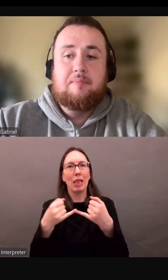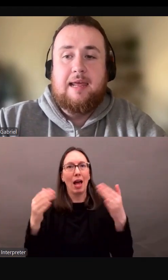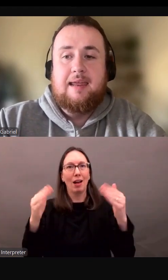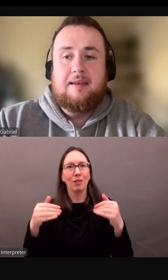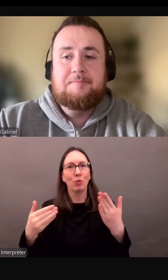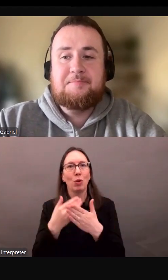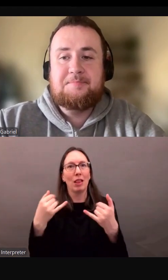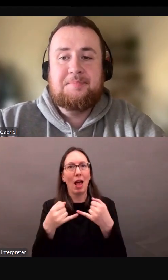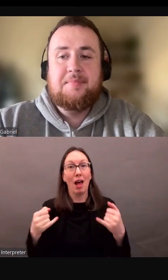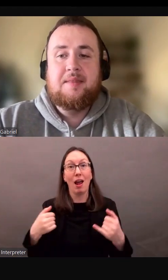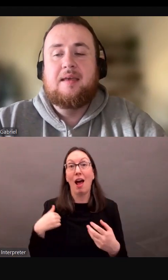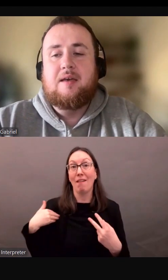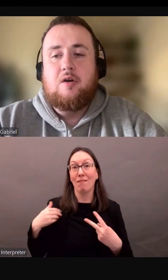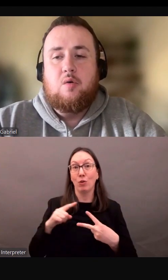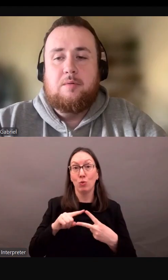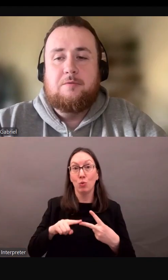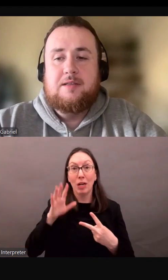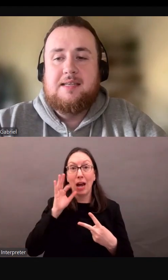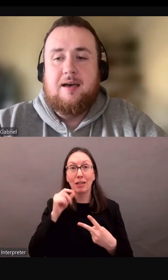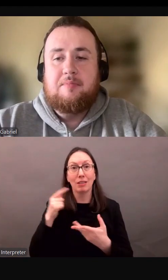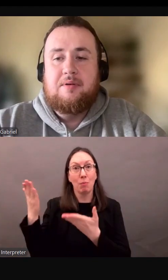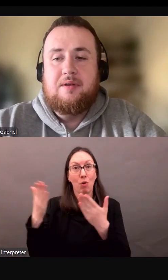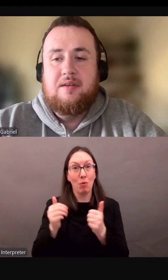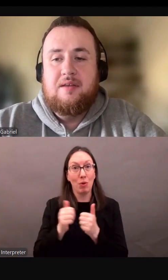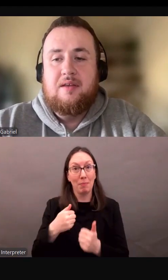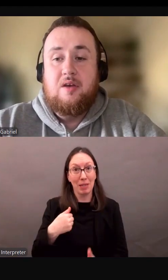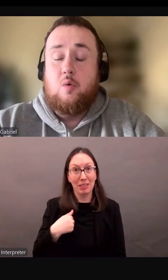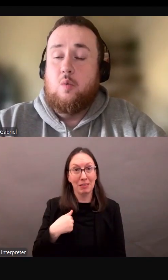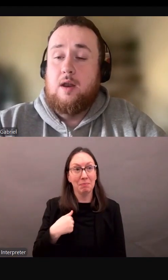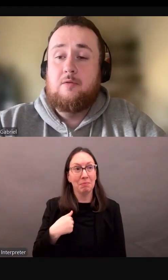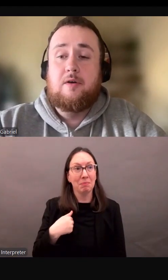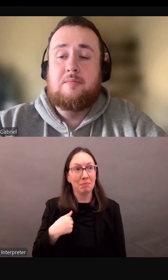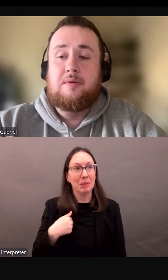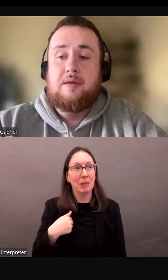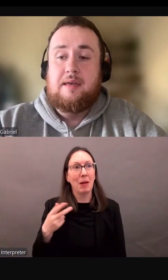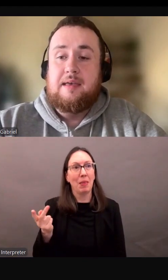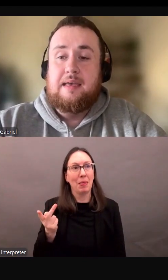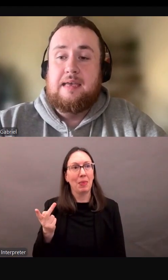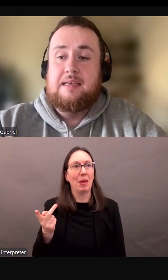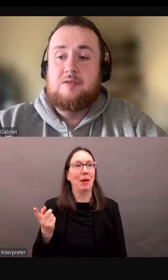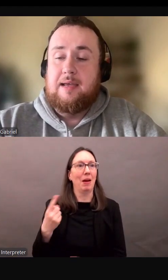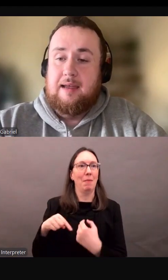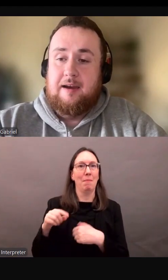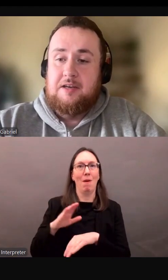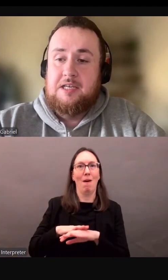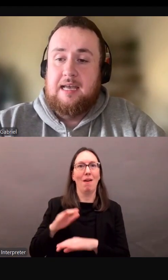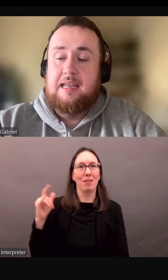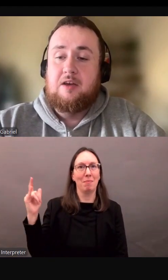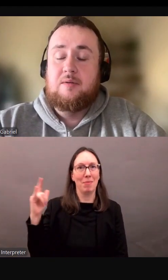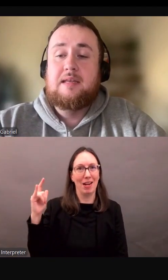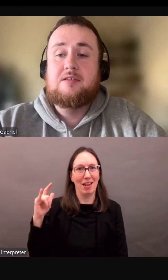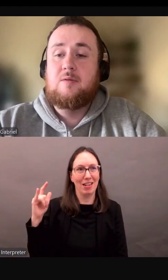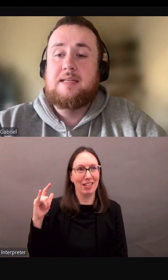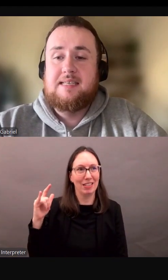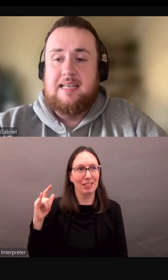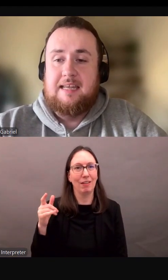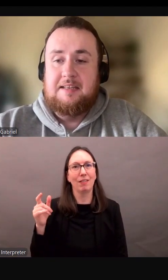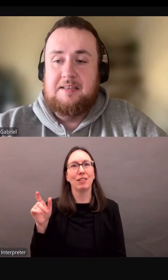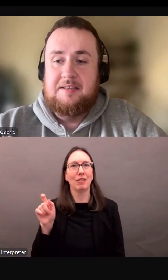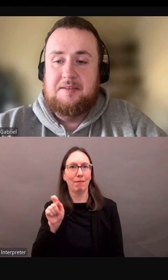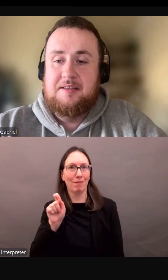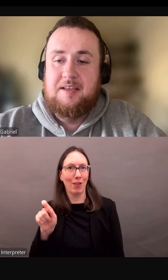on a plane, full stop. One of them is quite large and the other one is quite